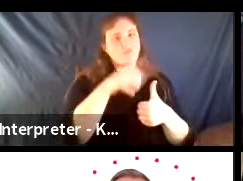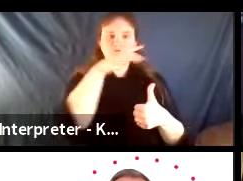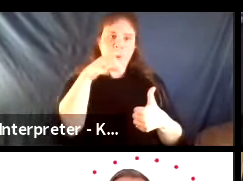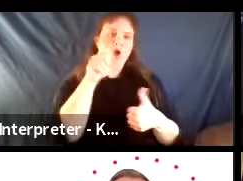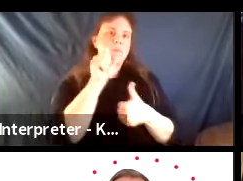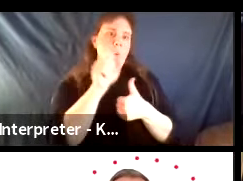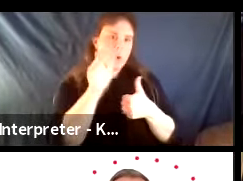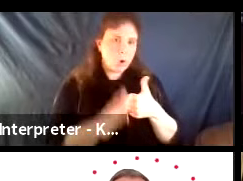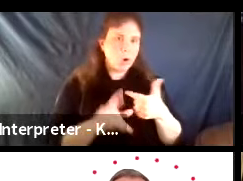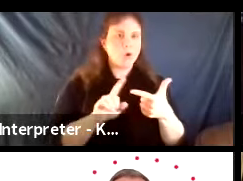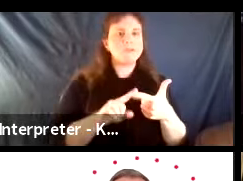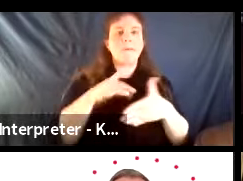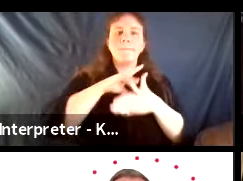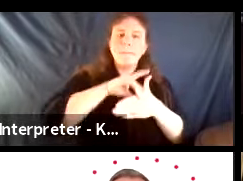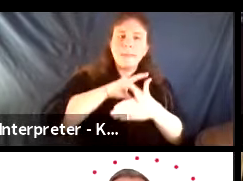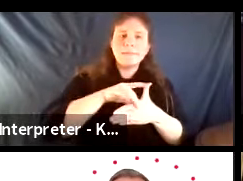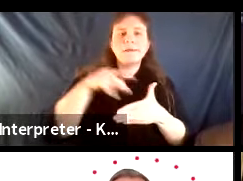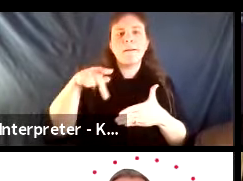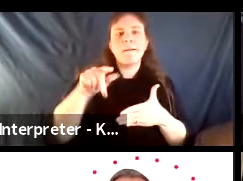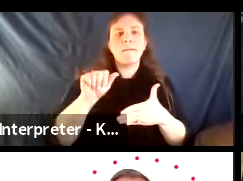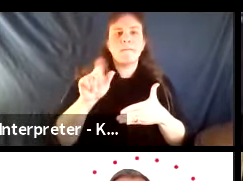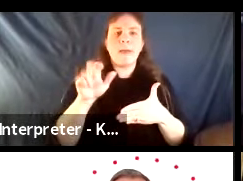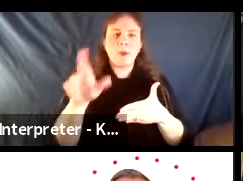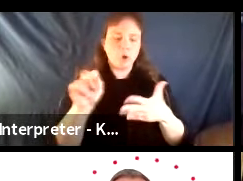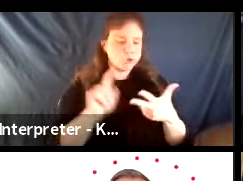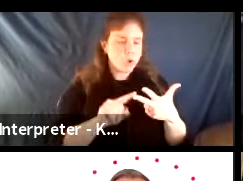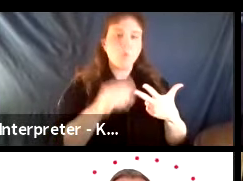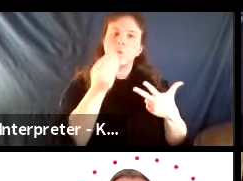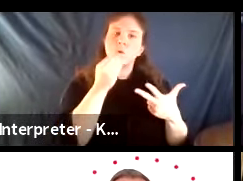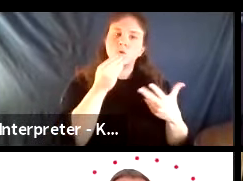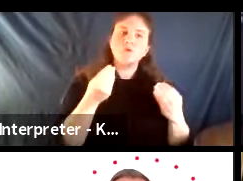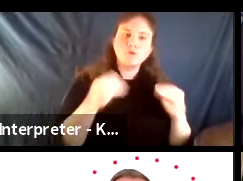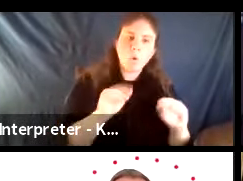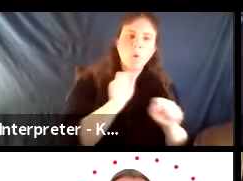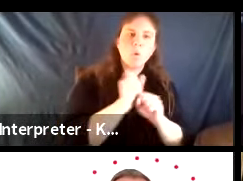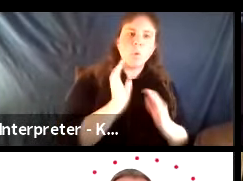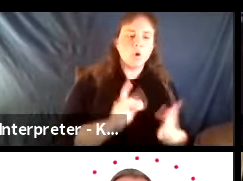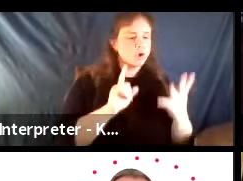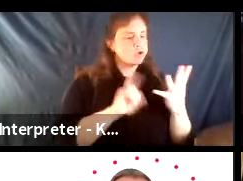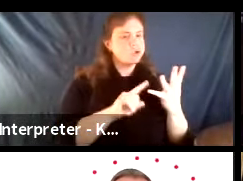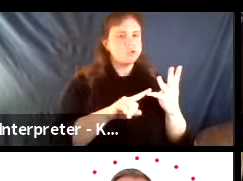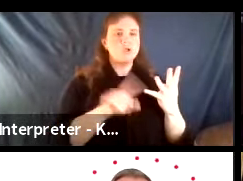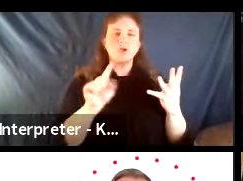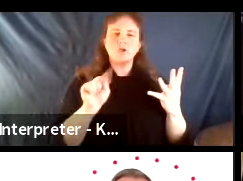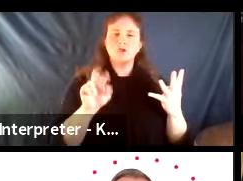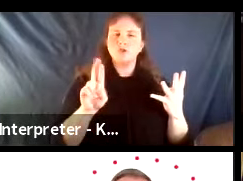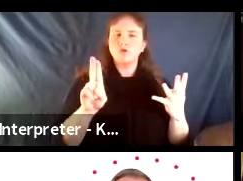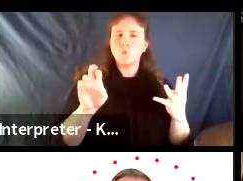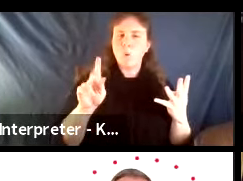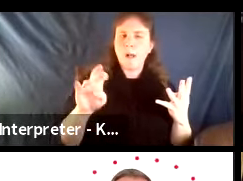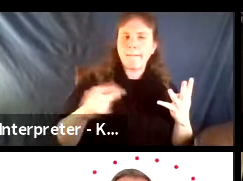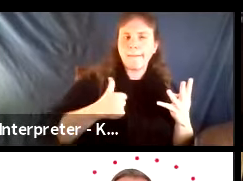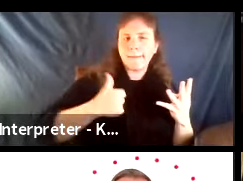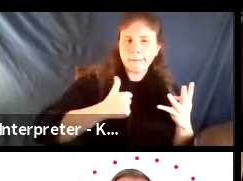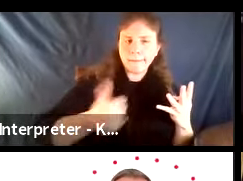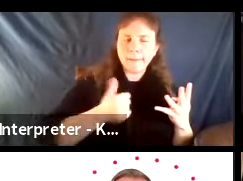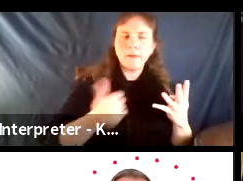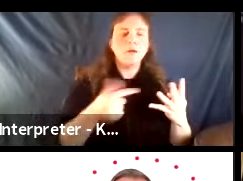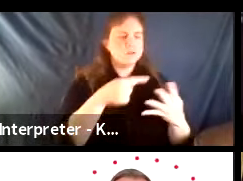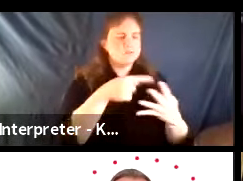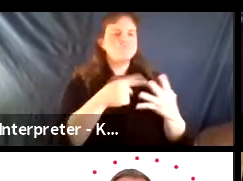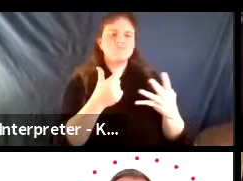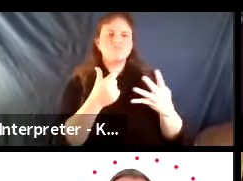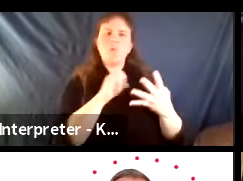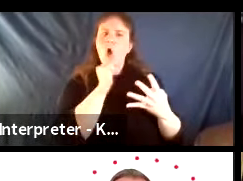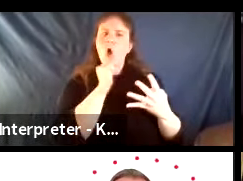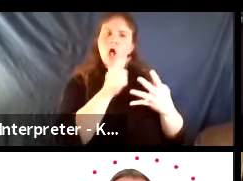packers, grocery store workers, those in trucking and distribution. So we are very concerned